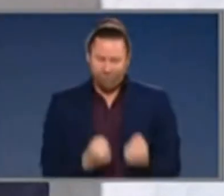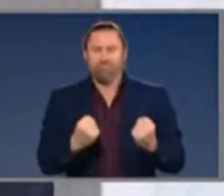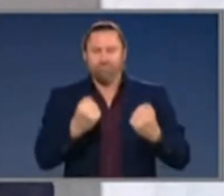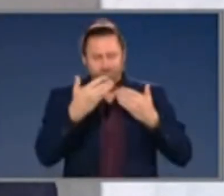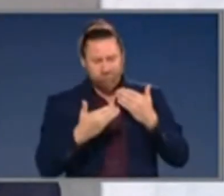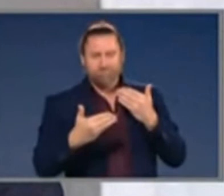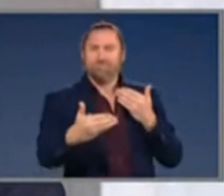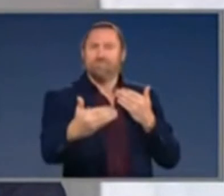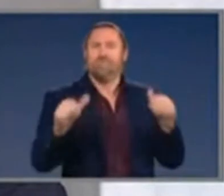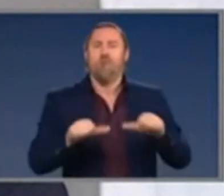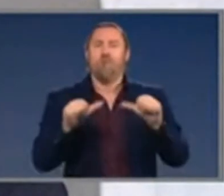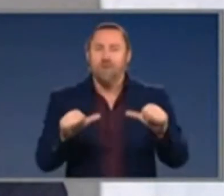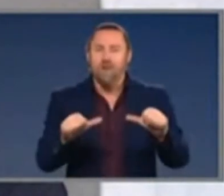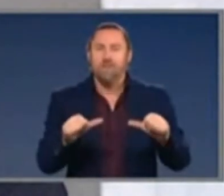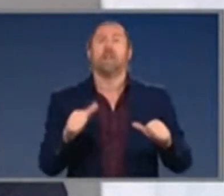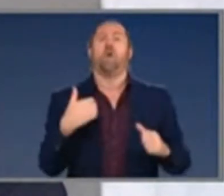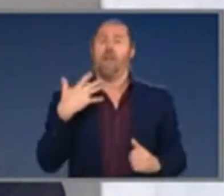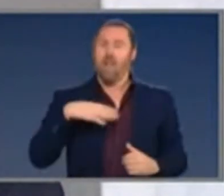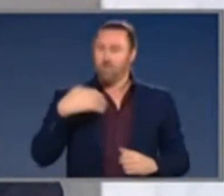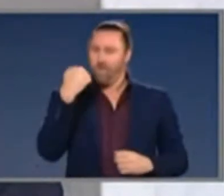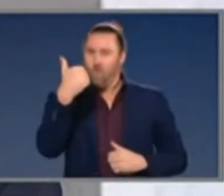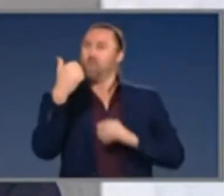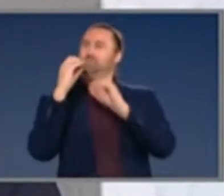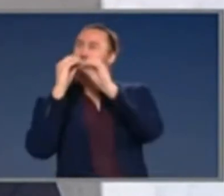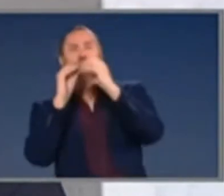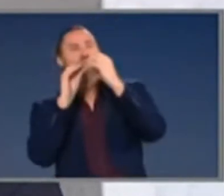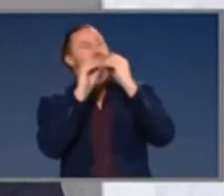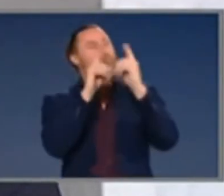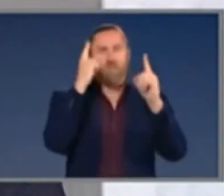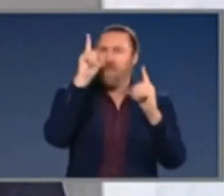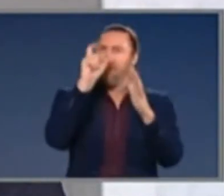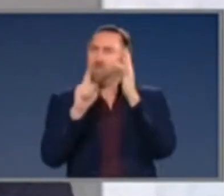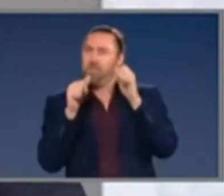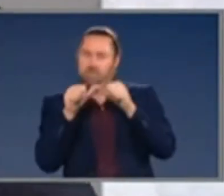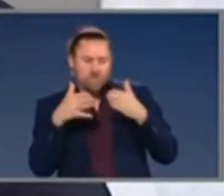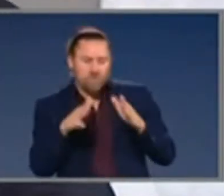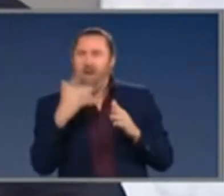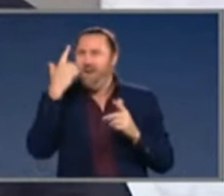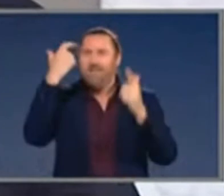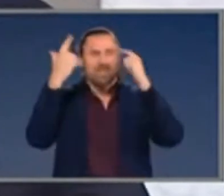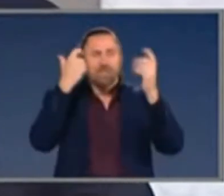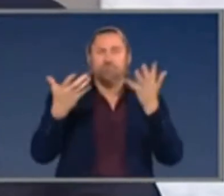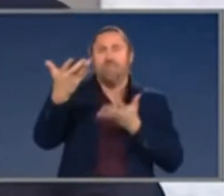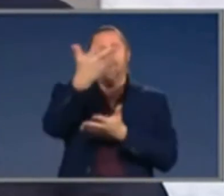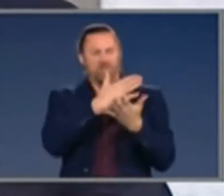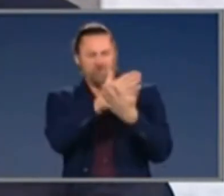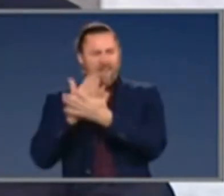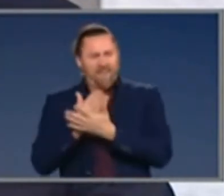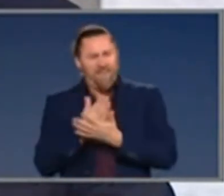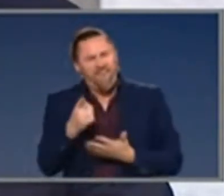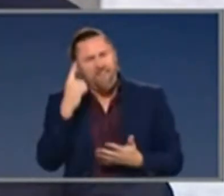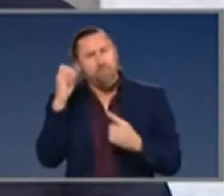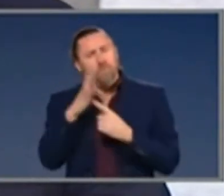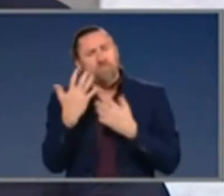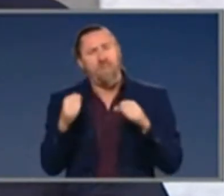to occur on the basis of a stable balance within the region. And I think the cooperative way which like-minded developed